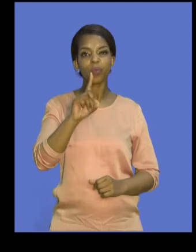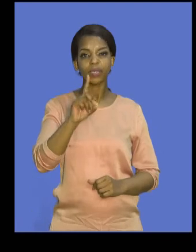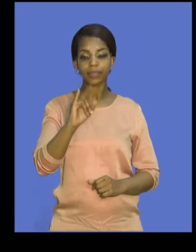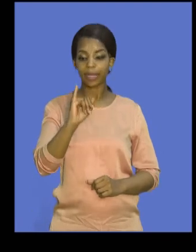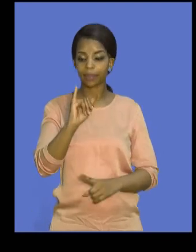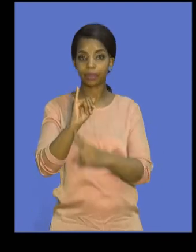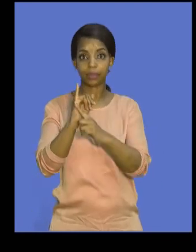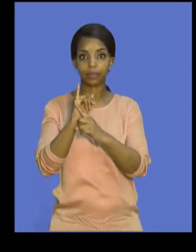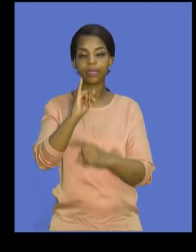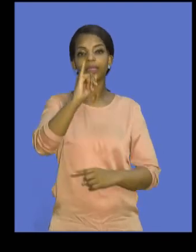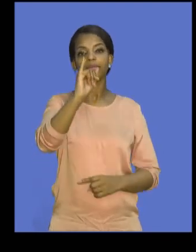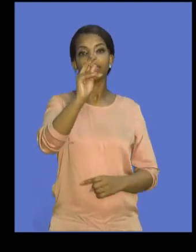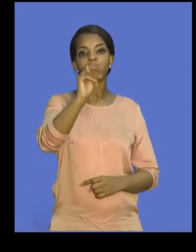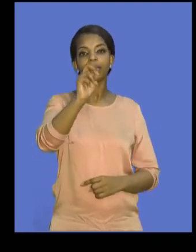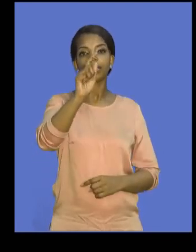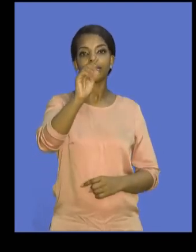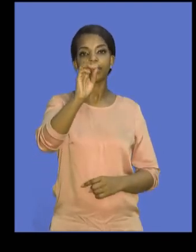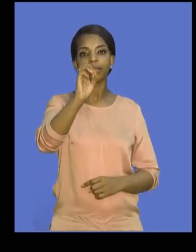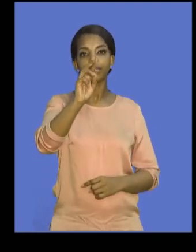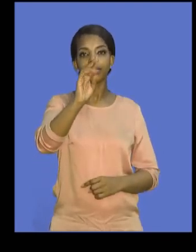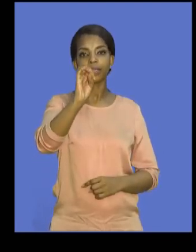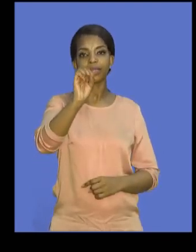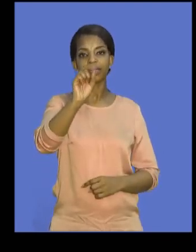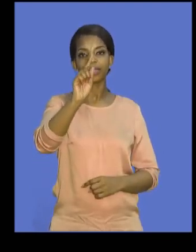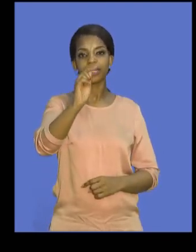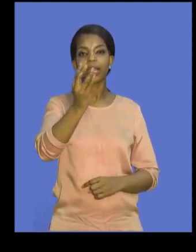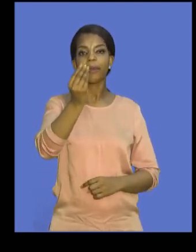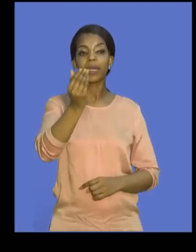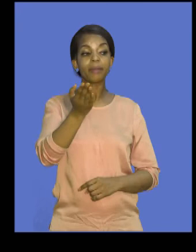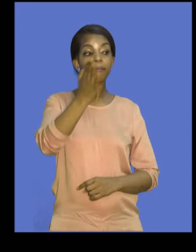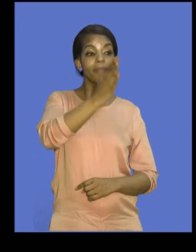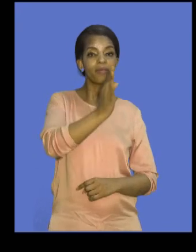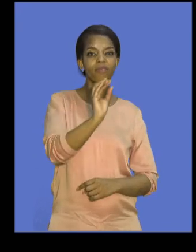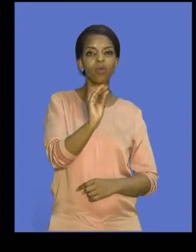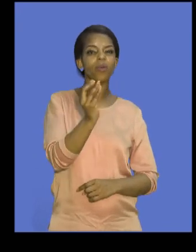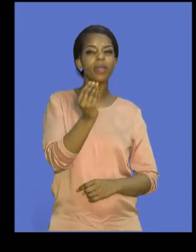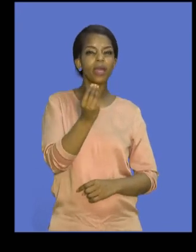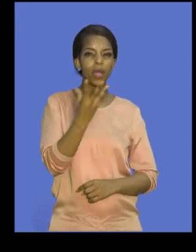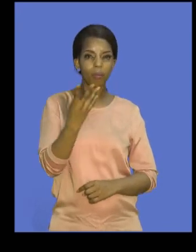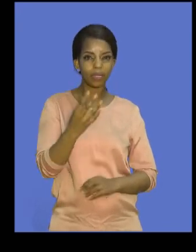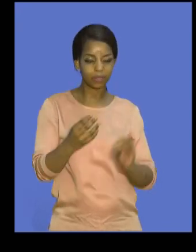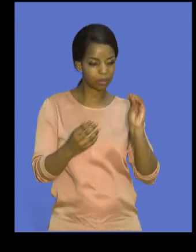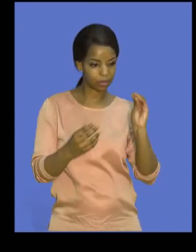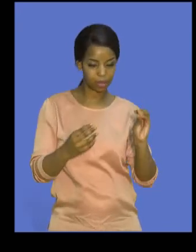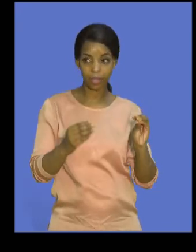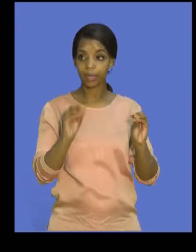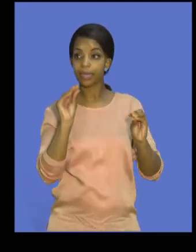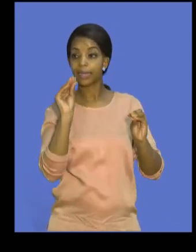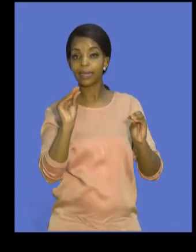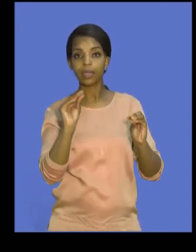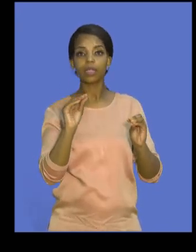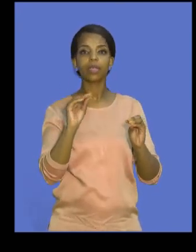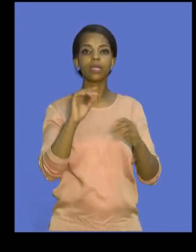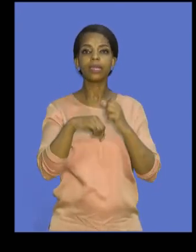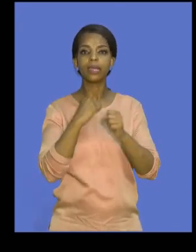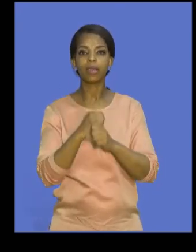whatever the initial amount is that we have multiplied by the number of years or months that I'm getting the interest. Let's